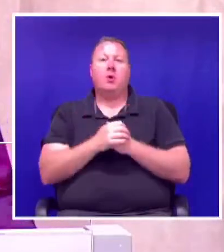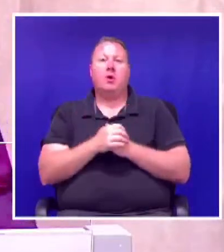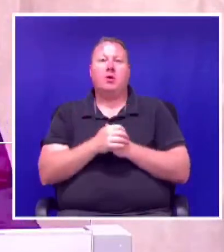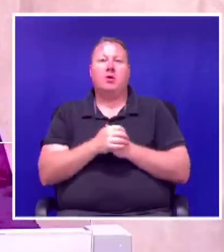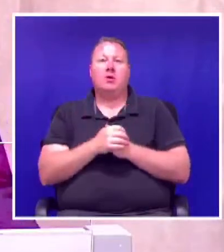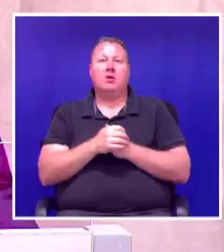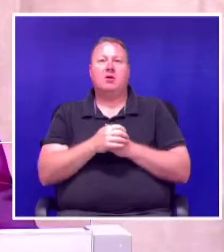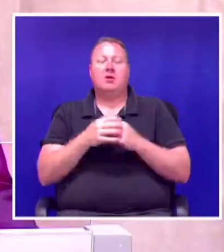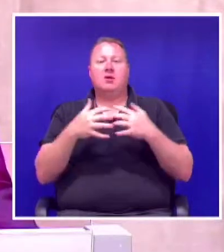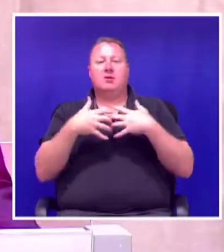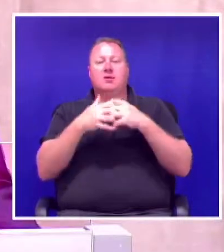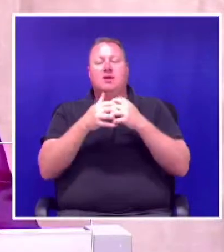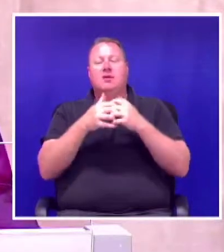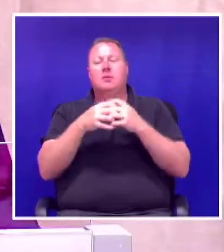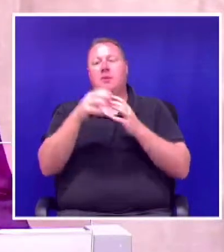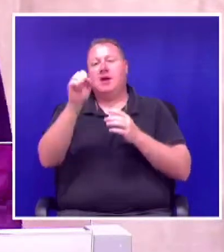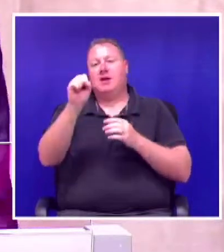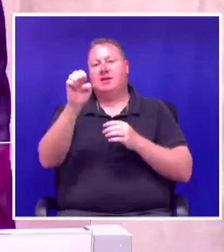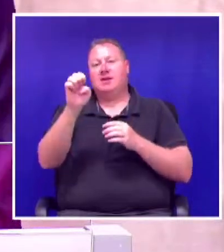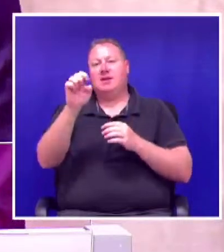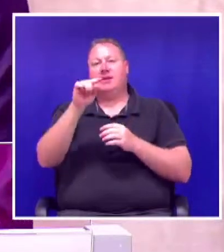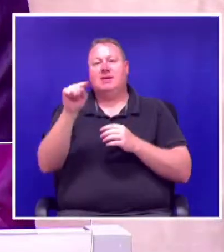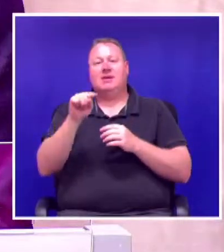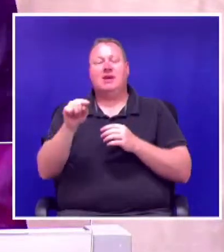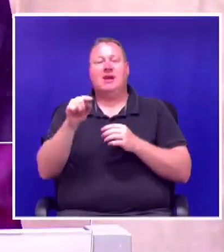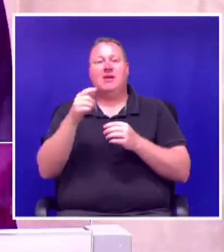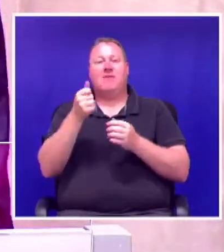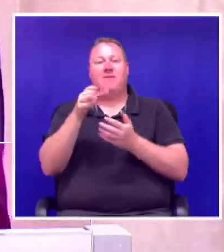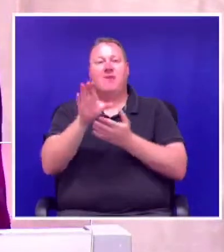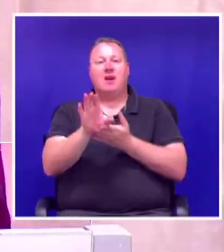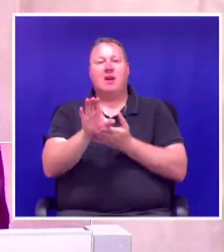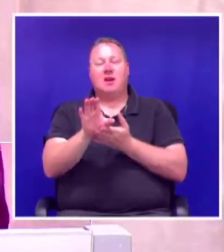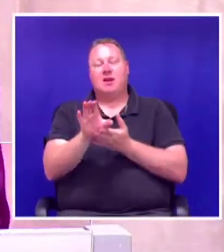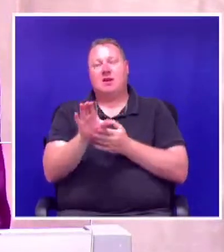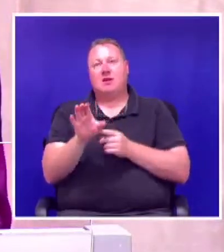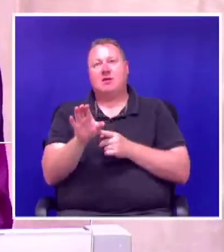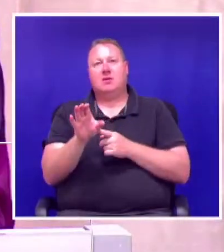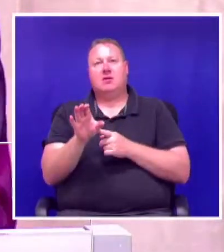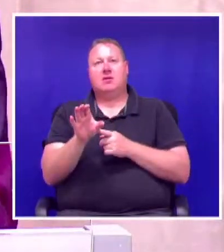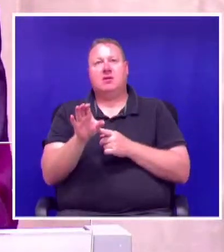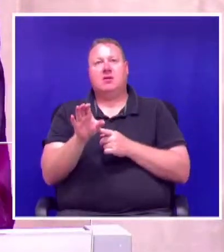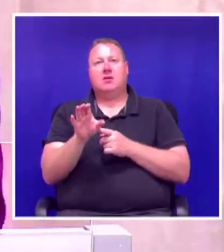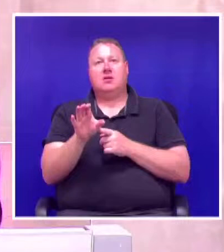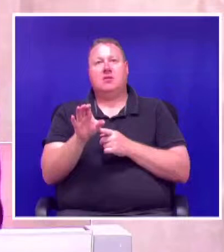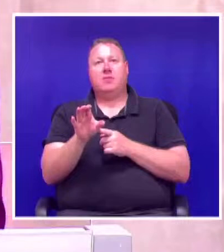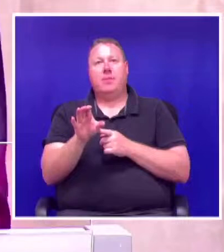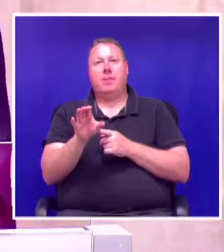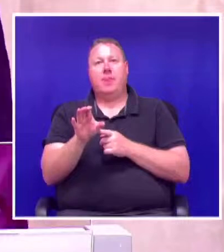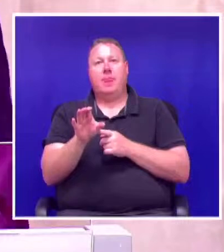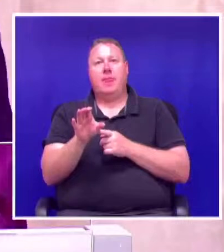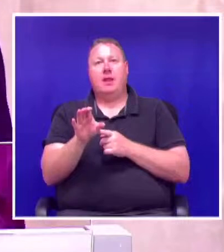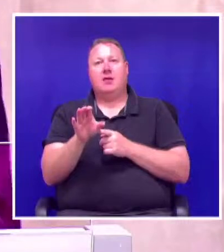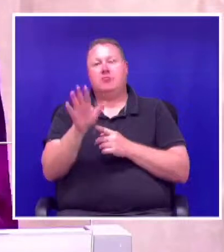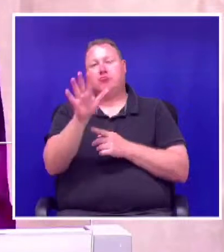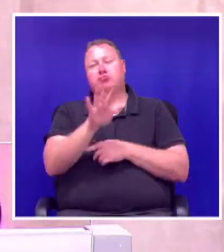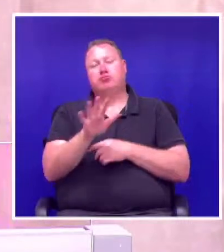an SEZ fund, which is currently in place, amounting to